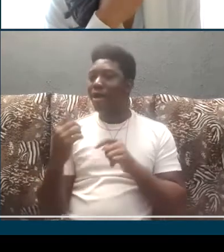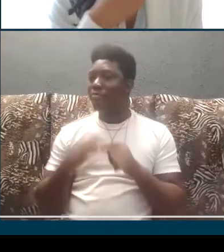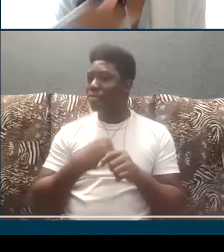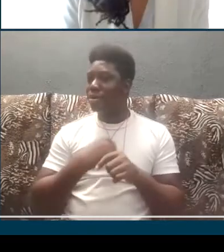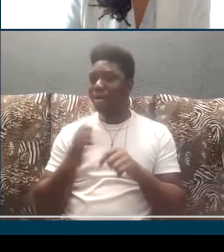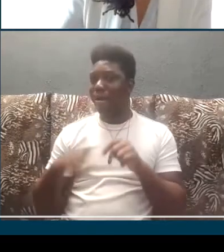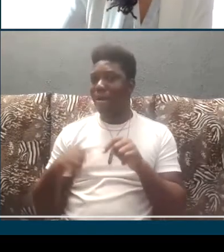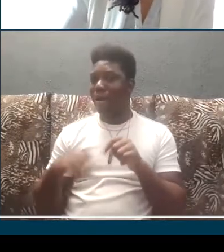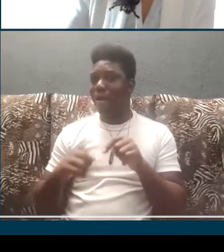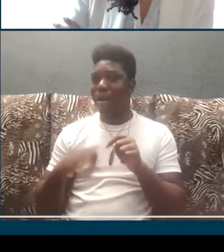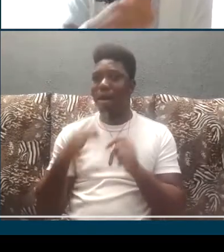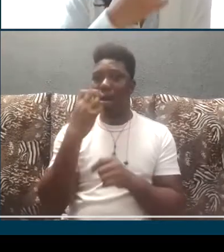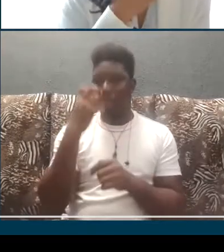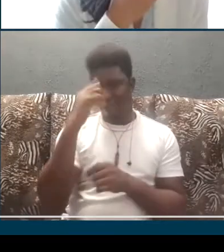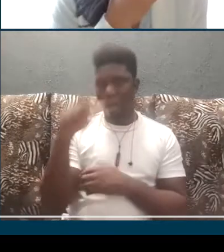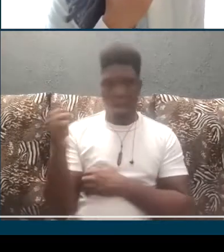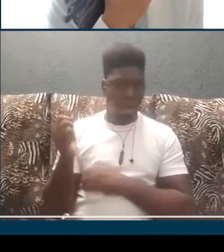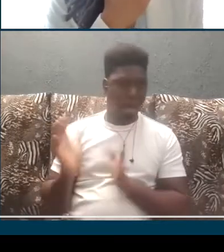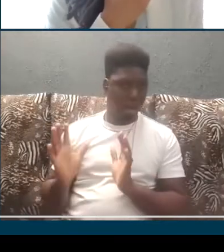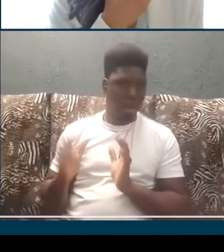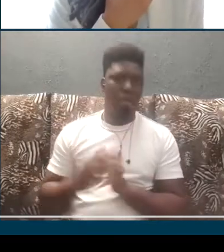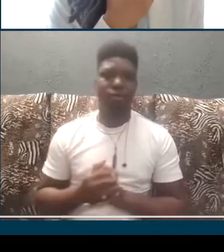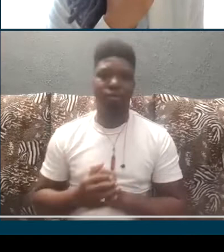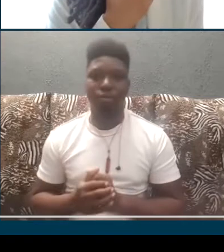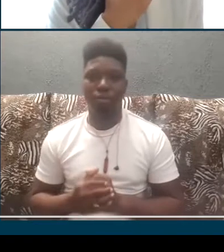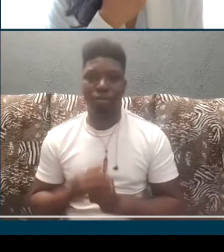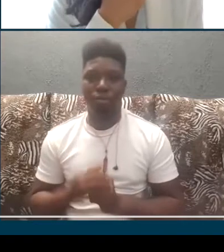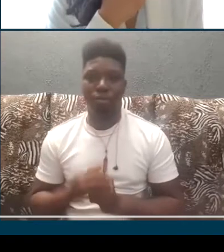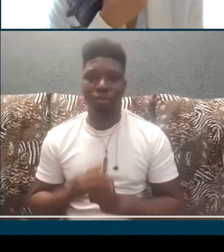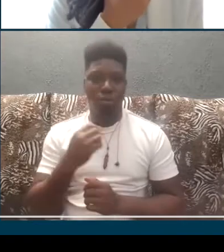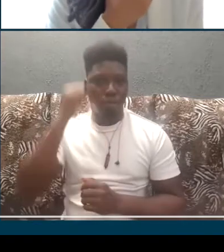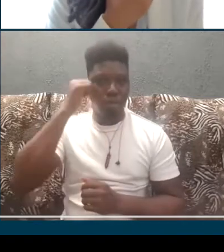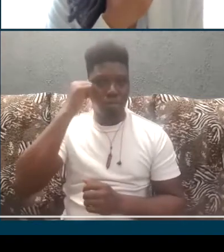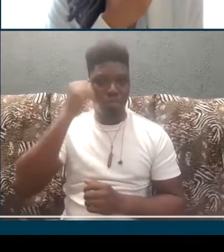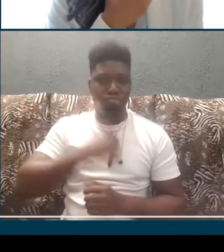am Black African American and I'm totally blind, and